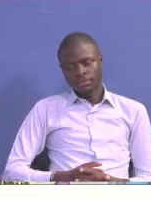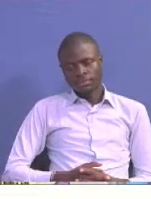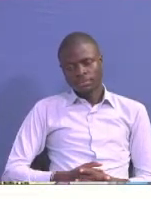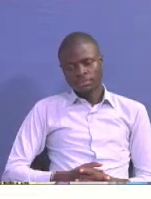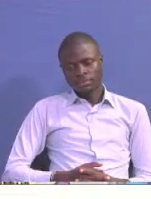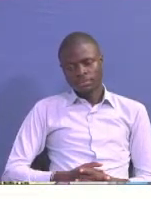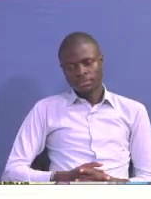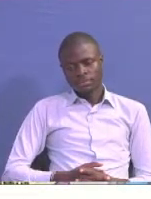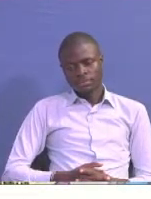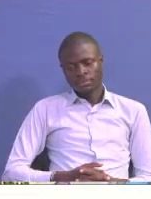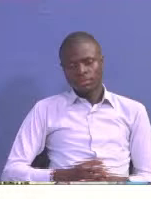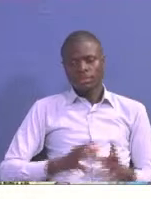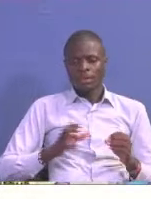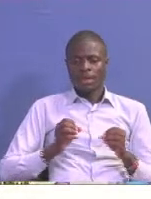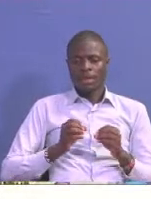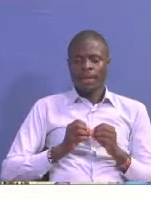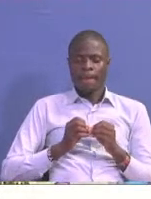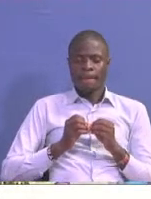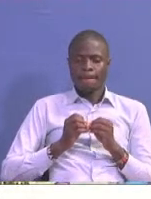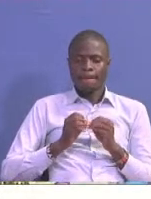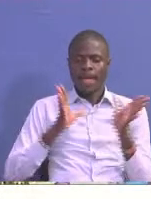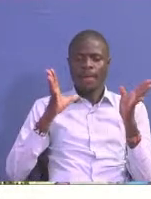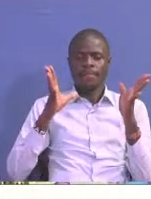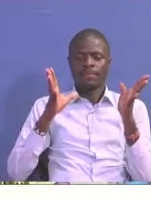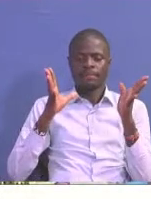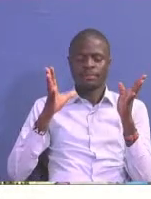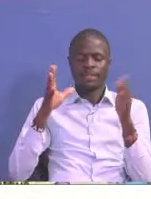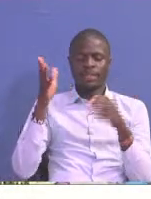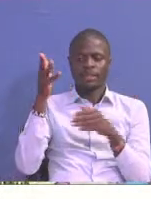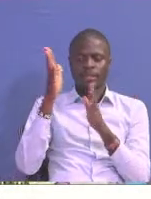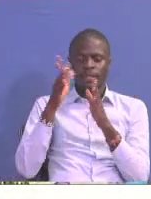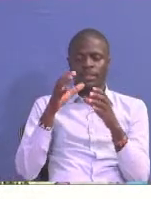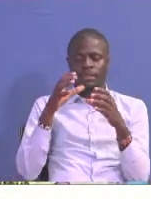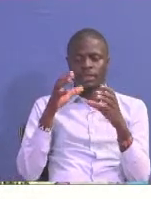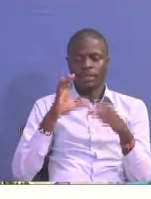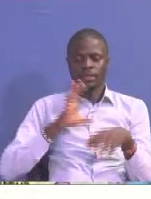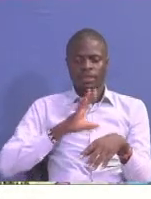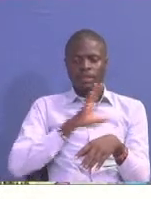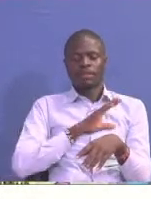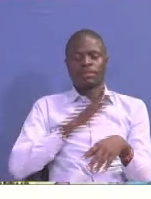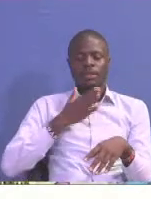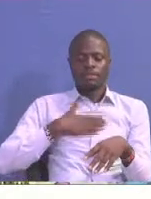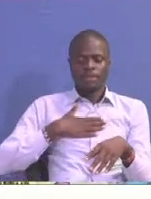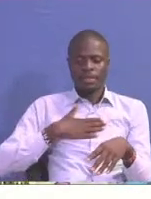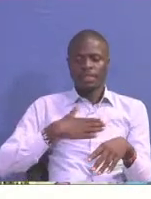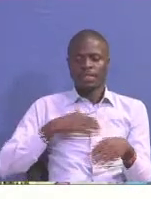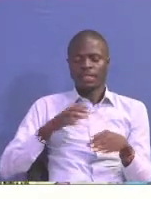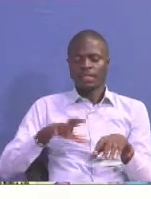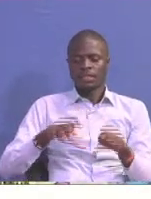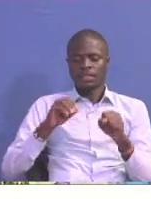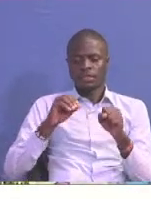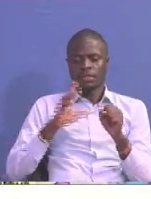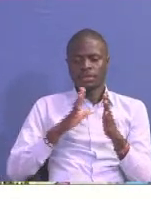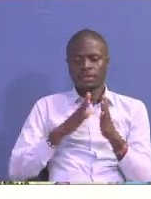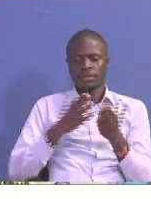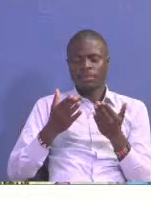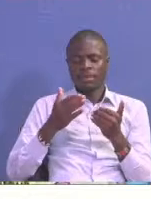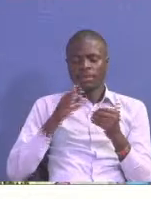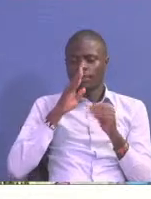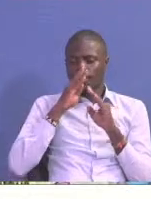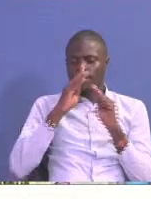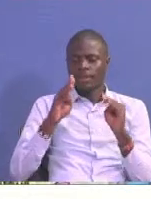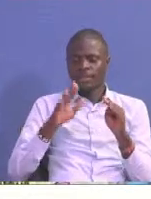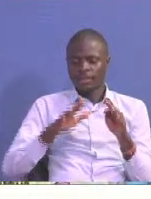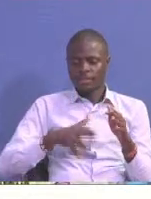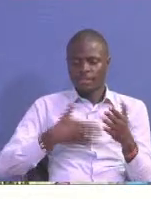Public Lecture Series Committee, you are the people behind this, and I was privileged to chair that committee. May you get blessed and